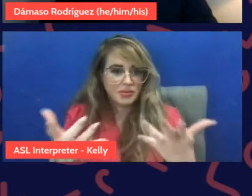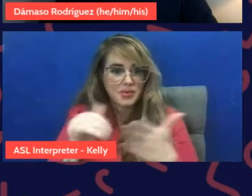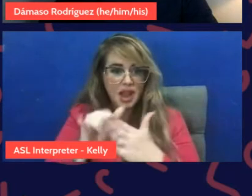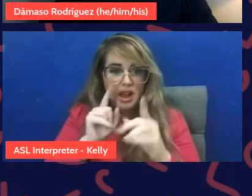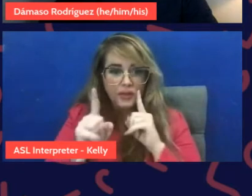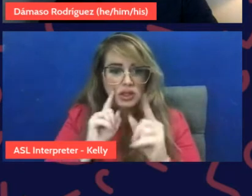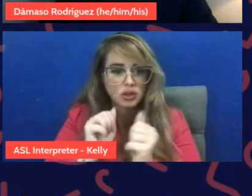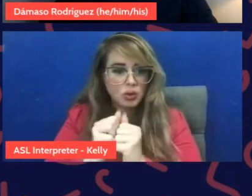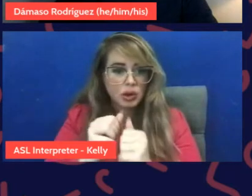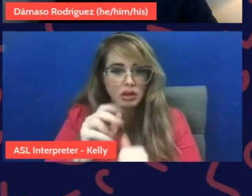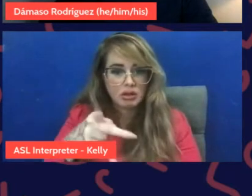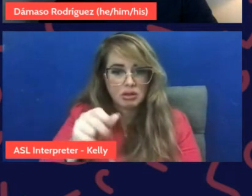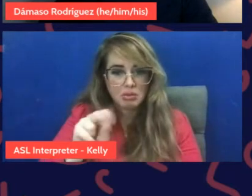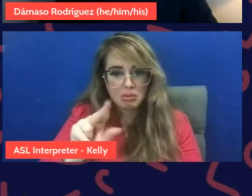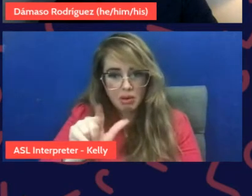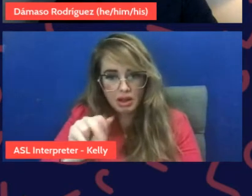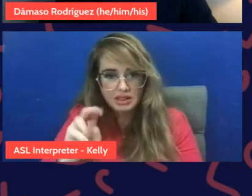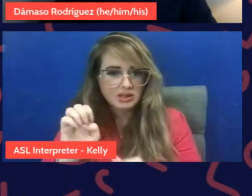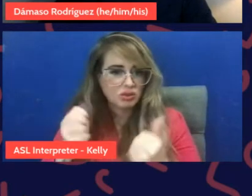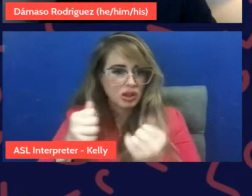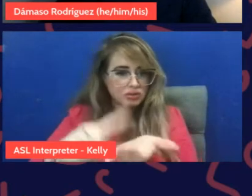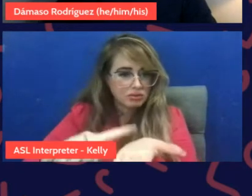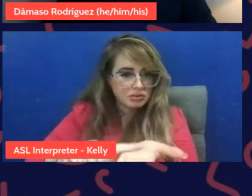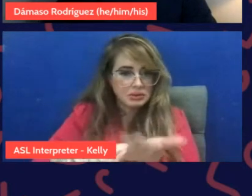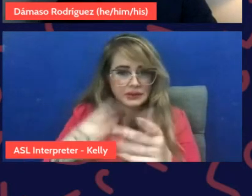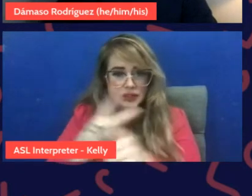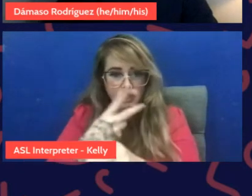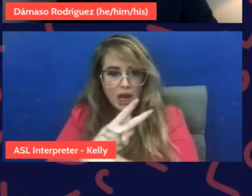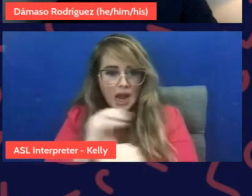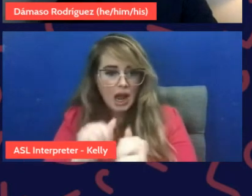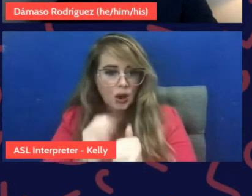Paul and trying to figure out how we could talk about this